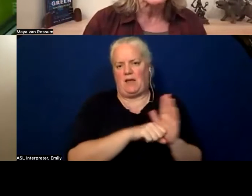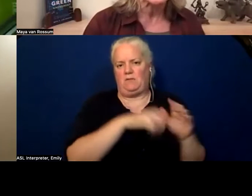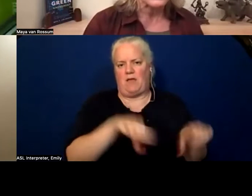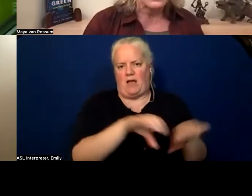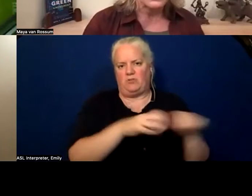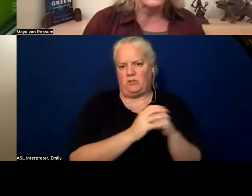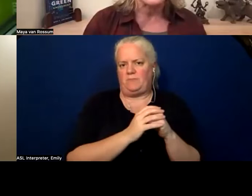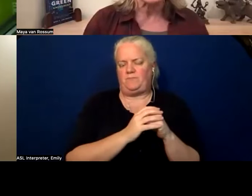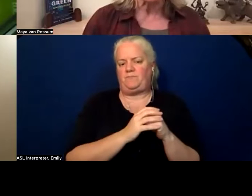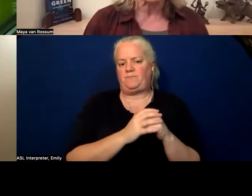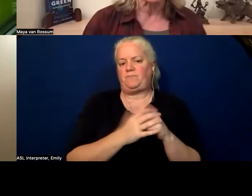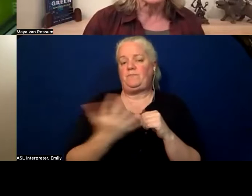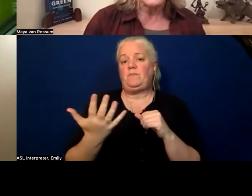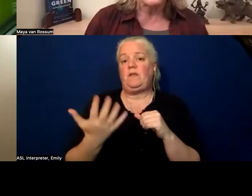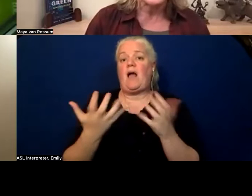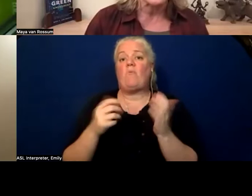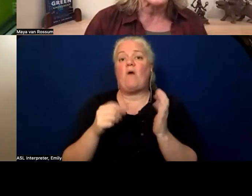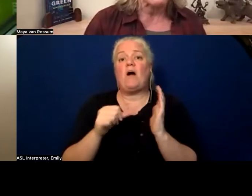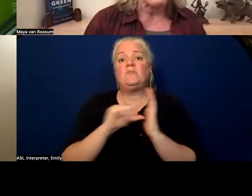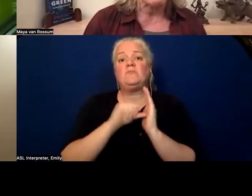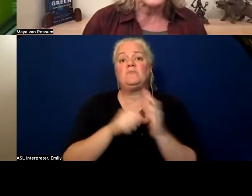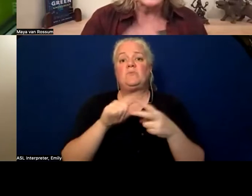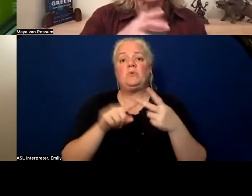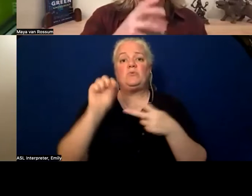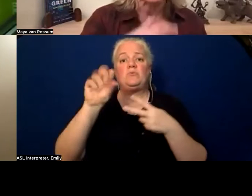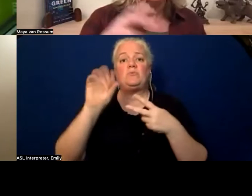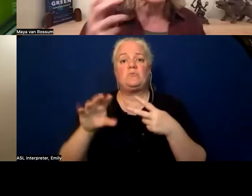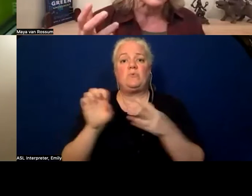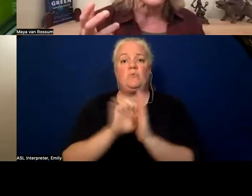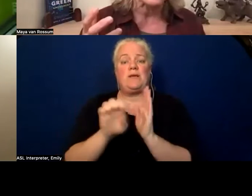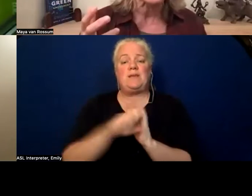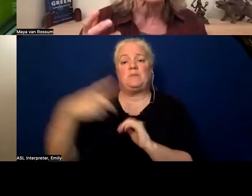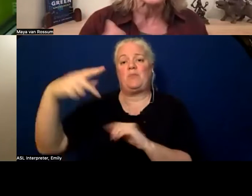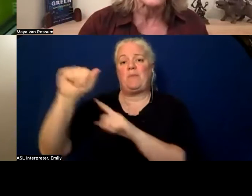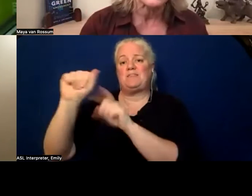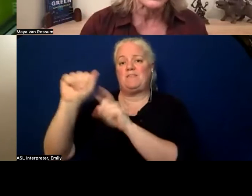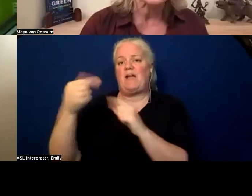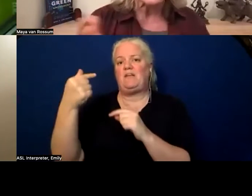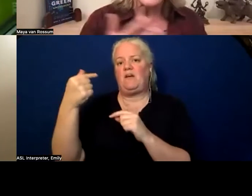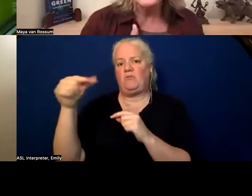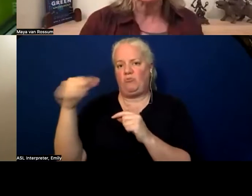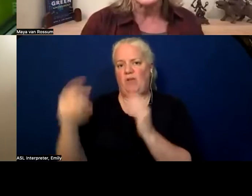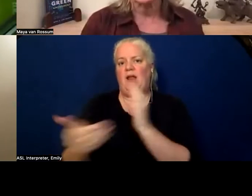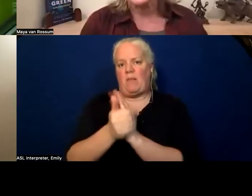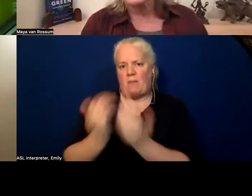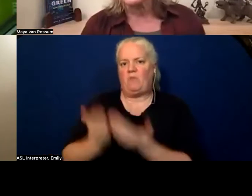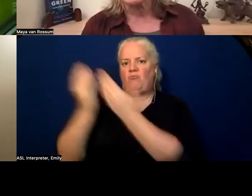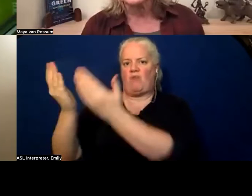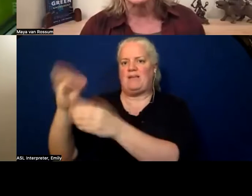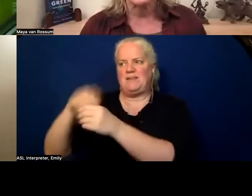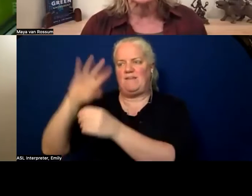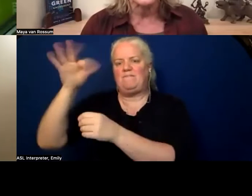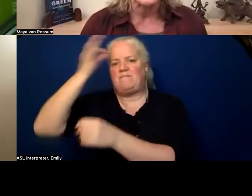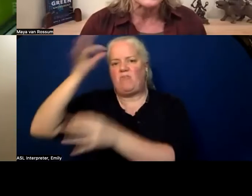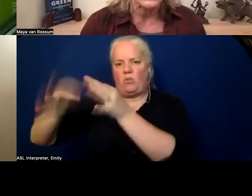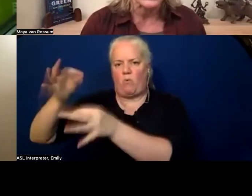been 2 instances where the Pennsylvania Green Amendment has been raised in the federal court context. As recently as a number of weeks